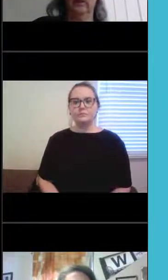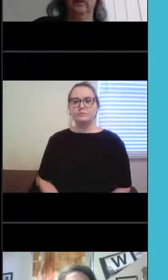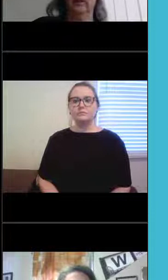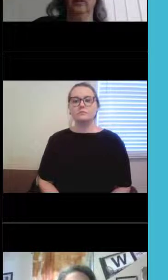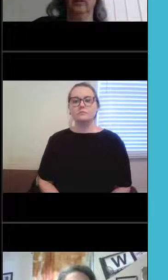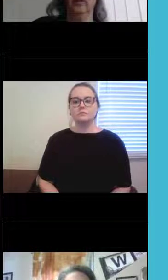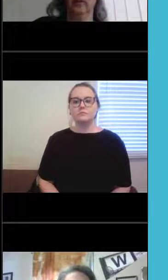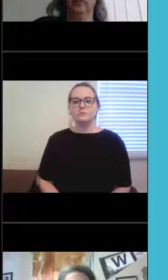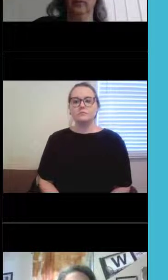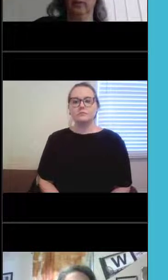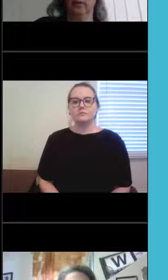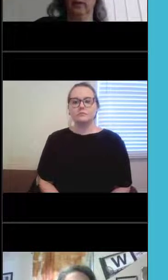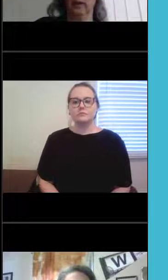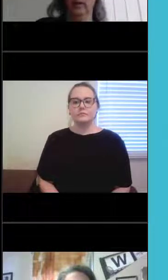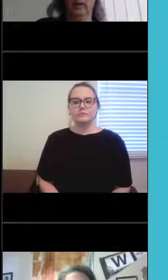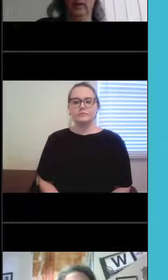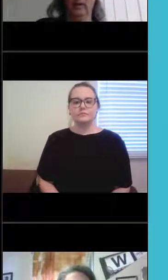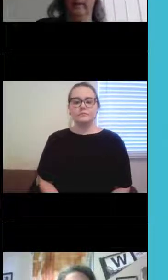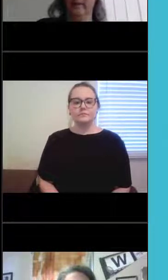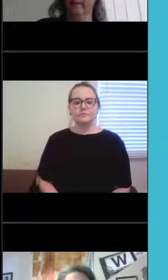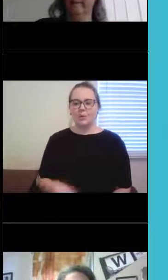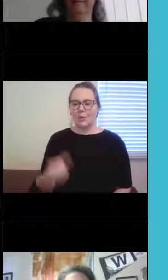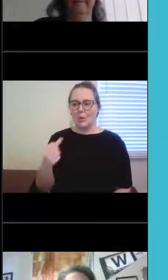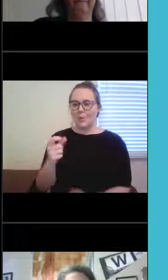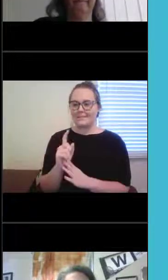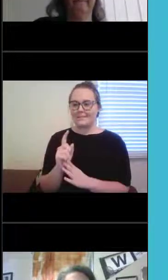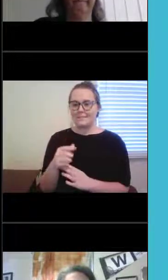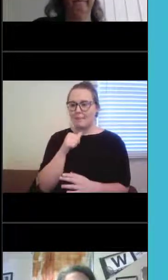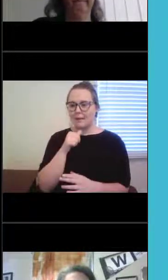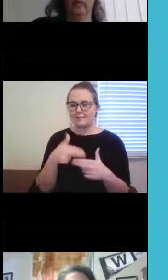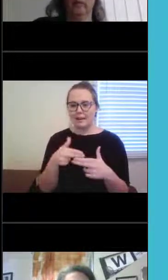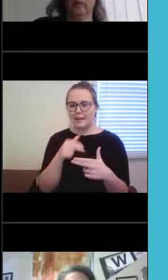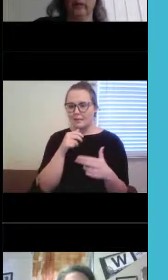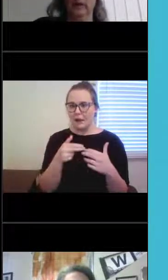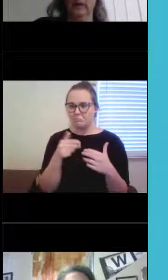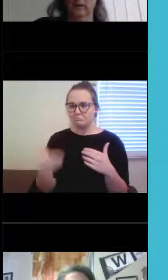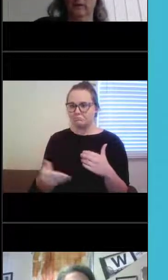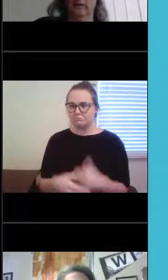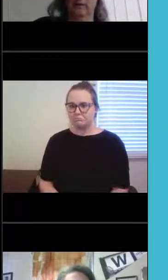Okay, my slide's not moving forward. Hang on one sec.